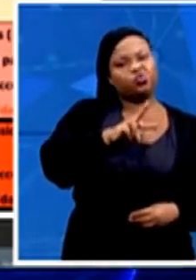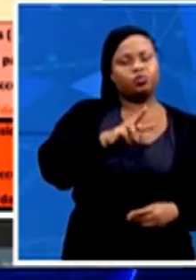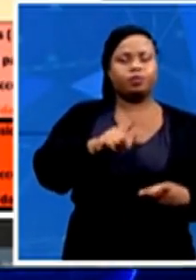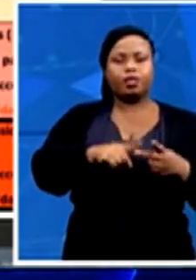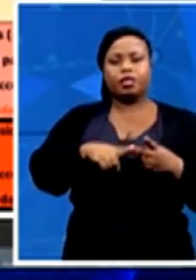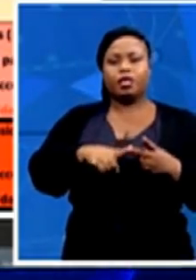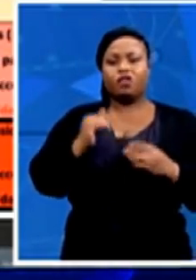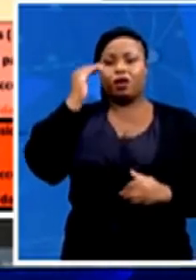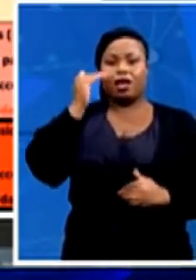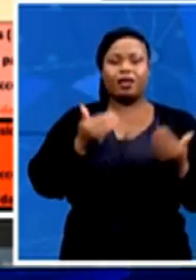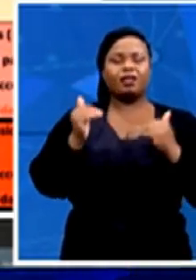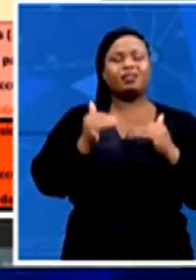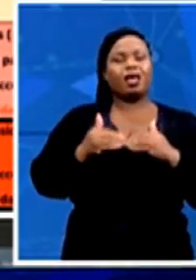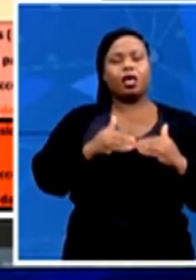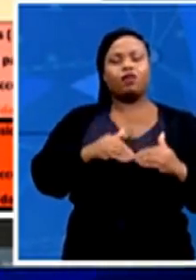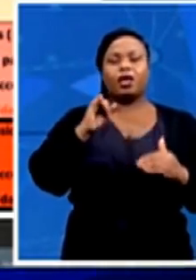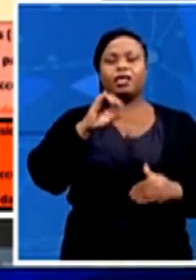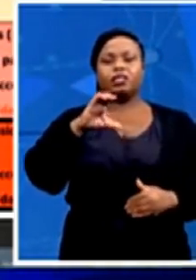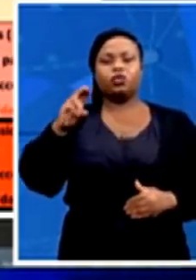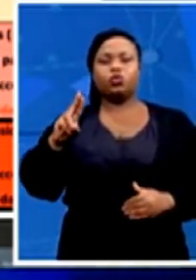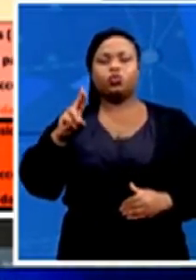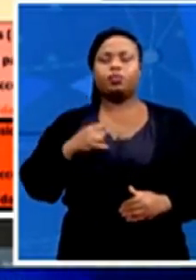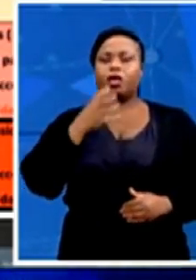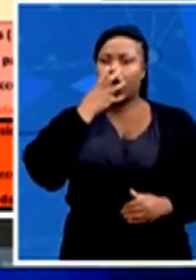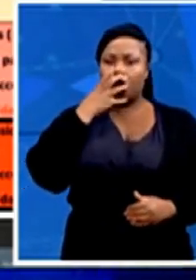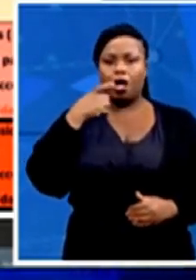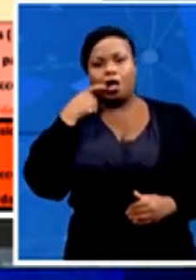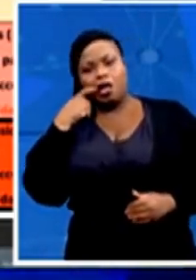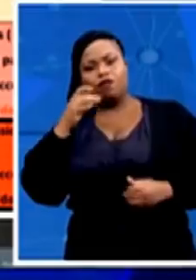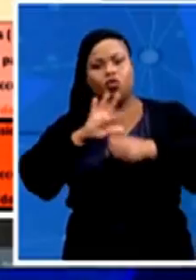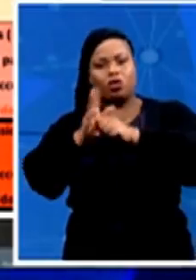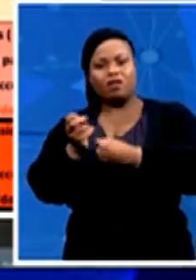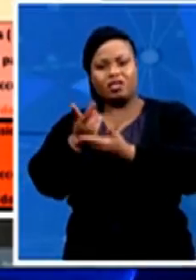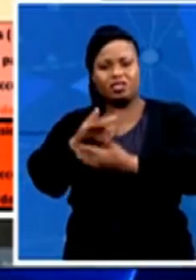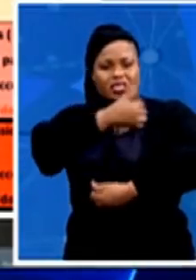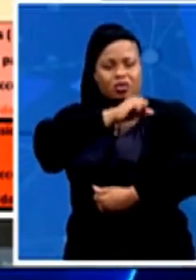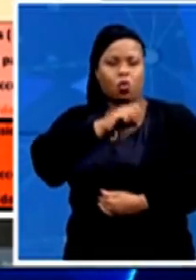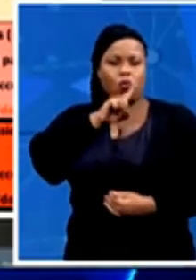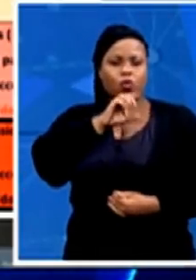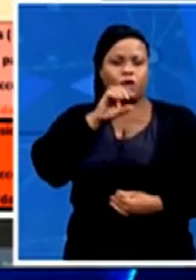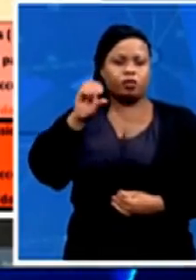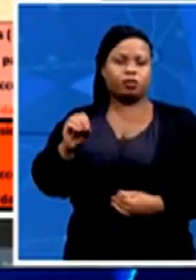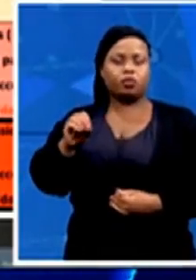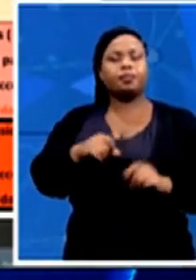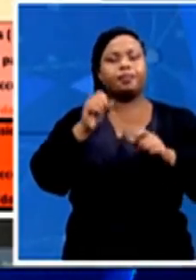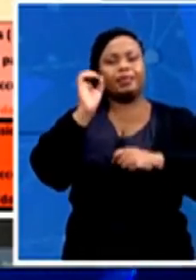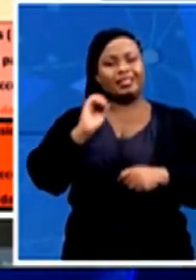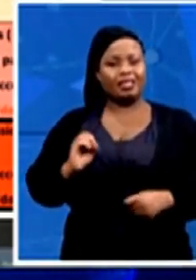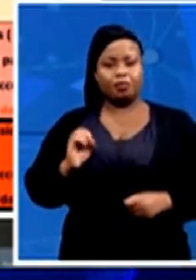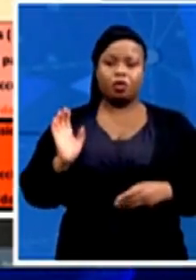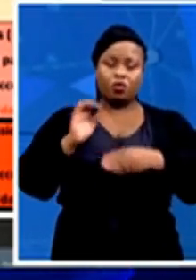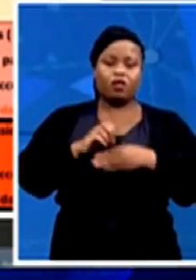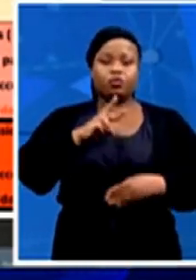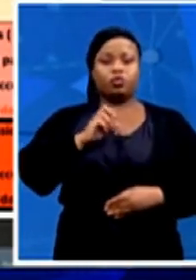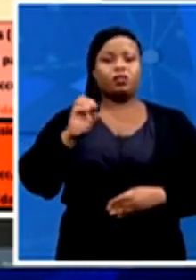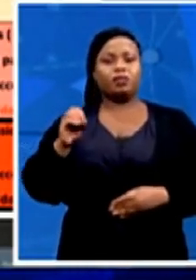and COVID beds are occupied. We are at 110%. More than 200% of pre-COVID hospital use in oxygen.